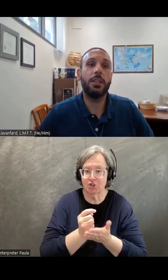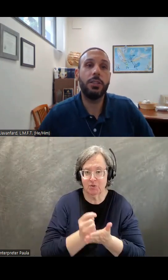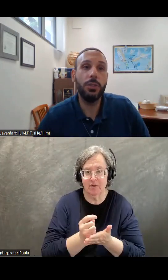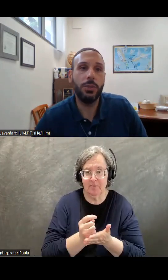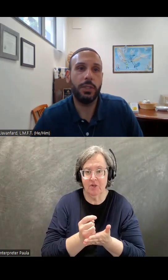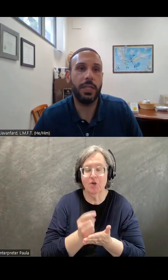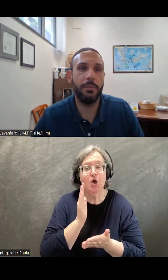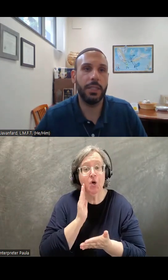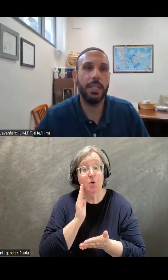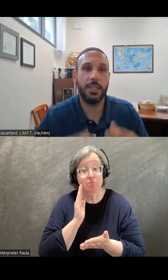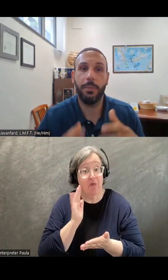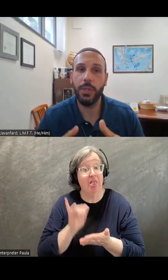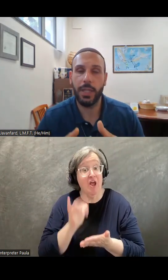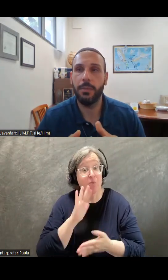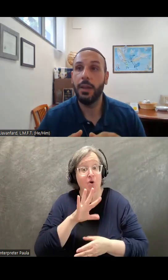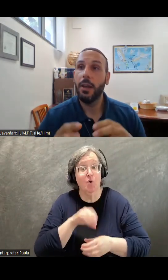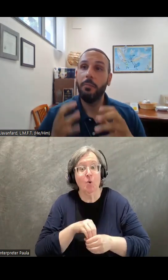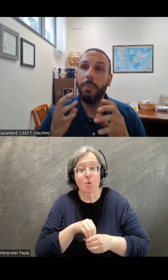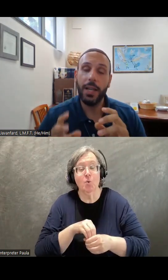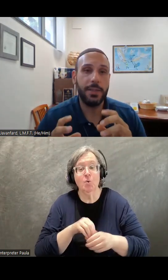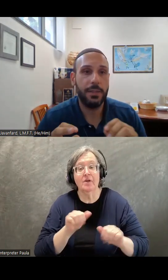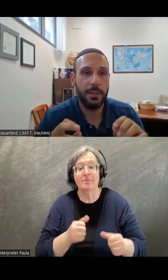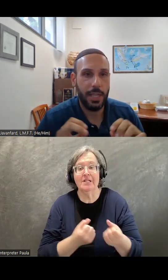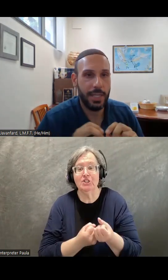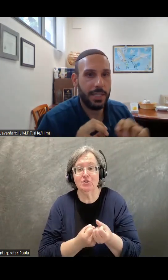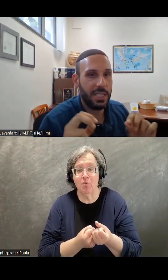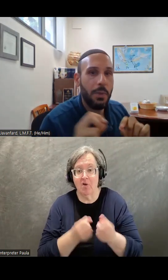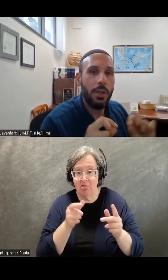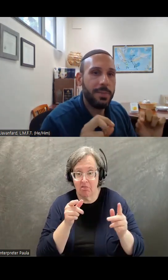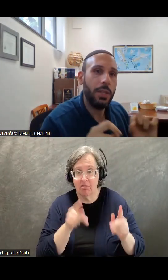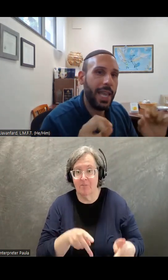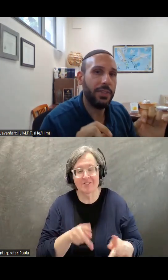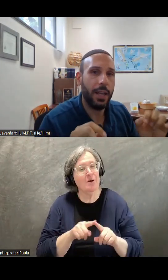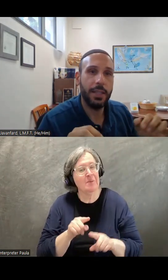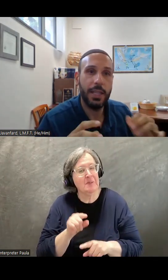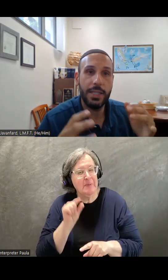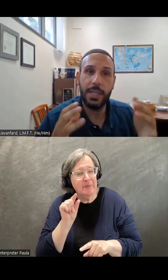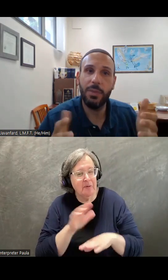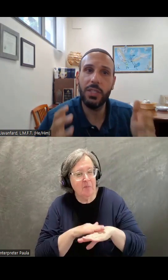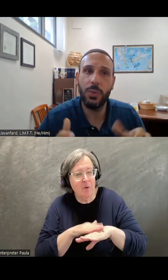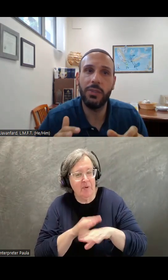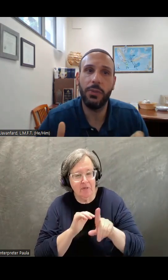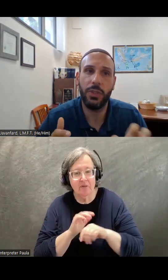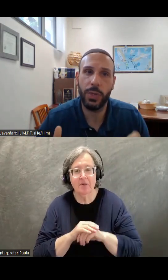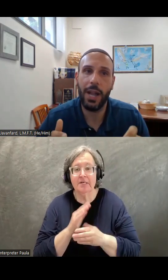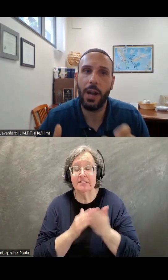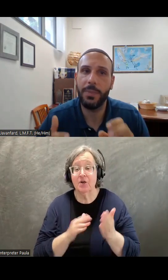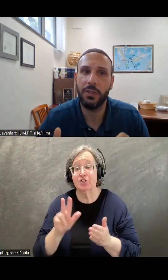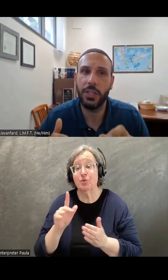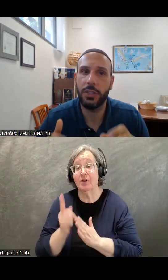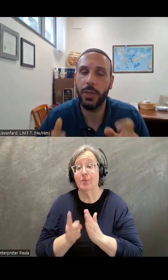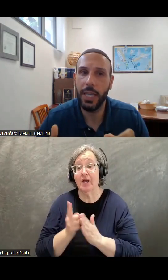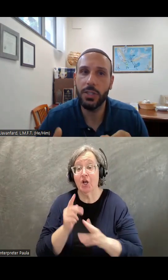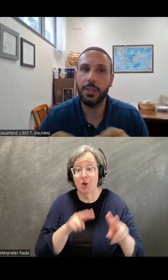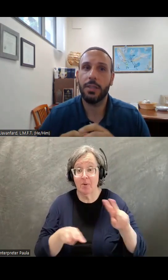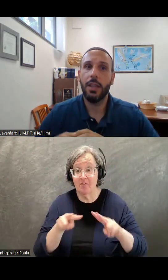to include the ability to support them. But, and this is a small caveat, some of these 23-hour